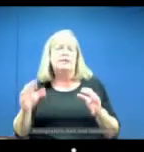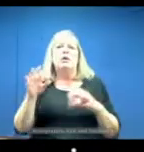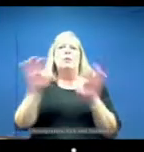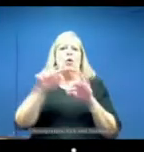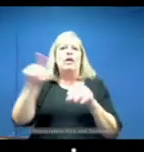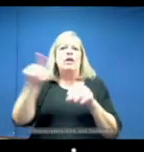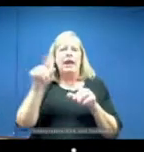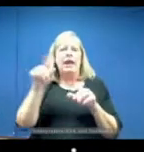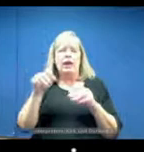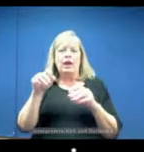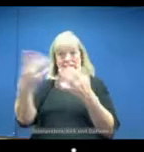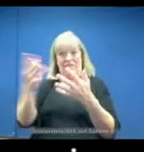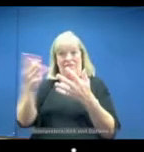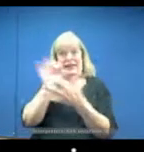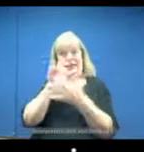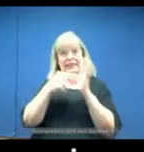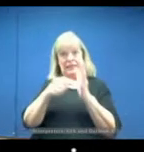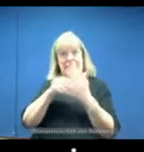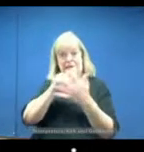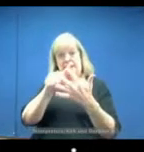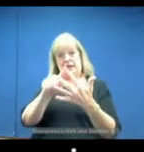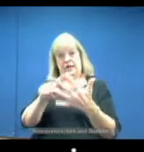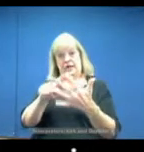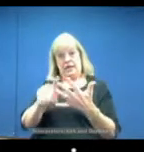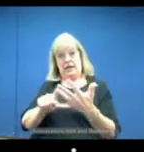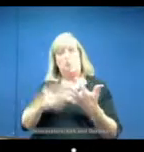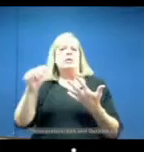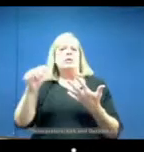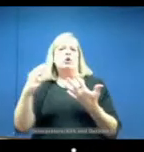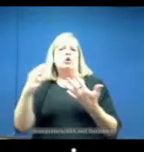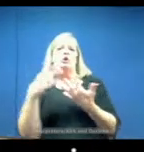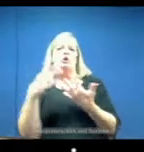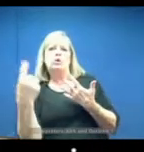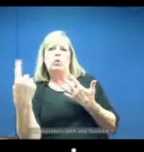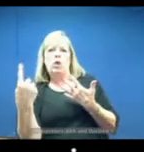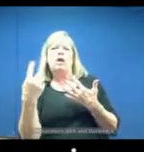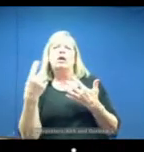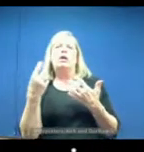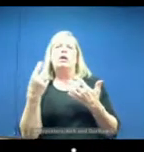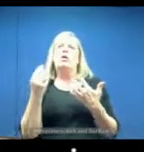your examples, and as well as come up with